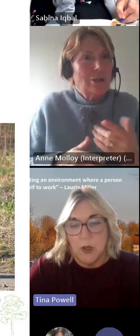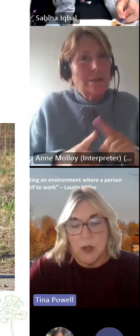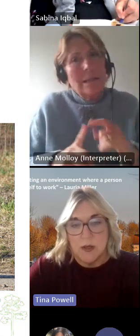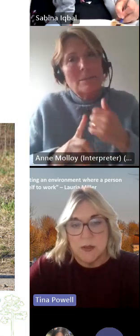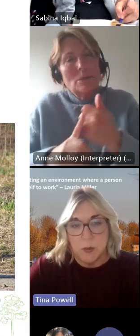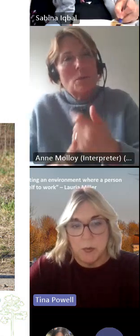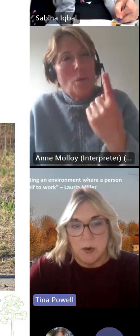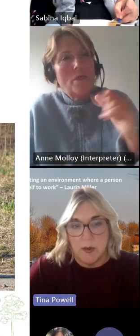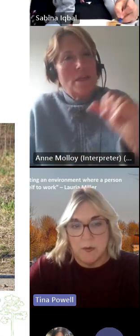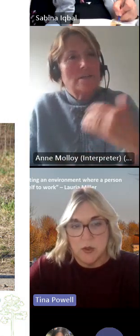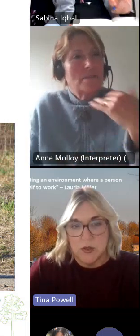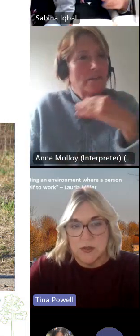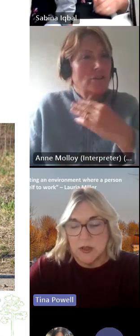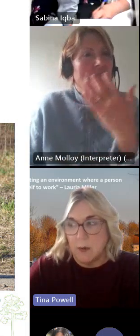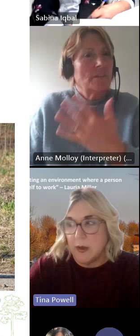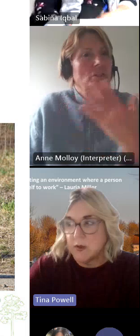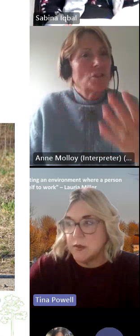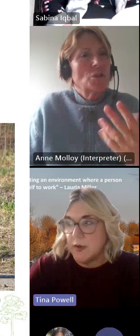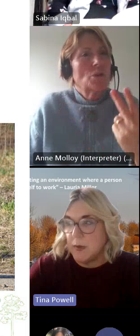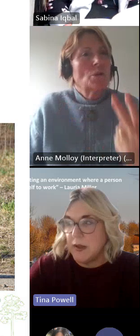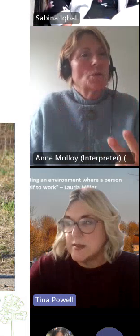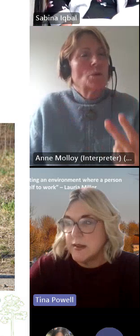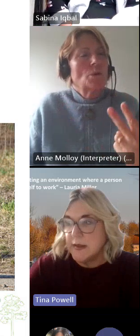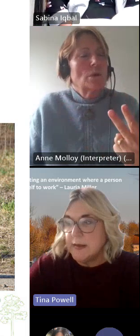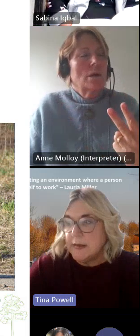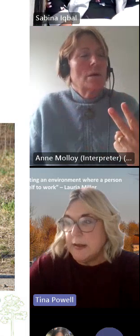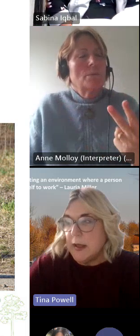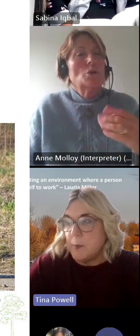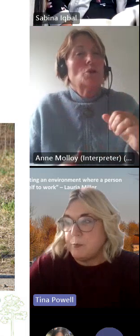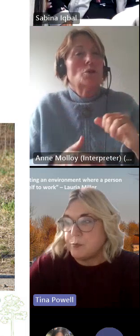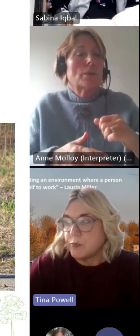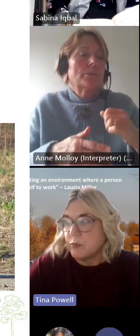1,552 supermarket vouchers to go out to families.